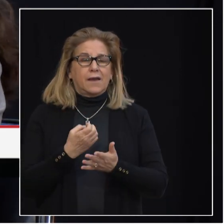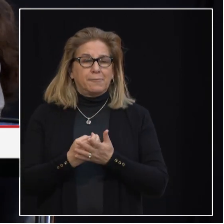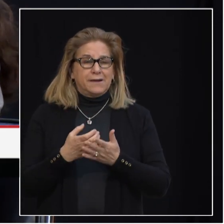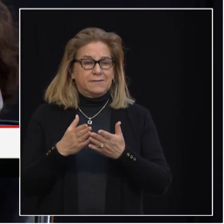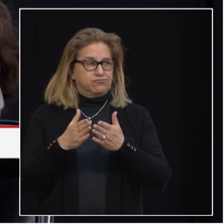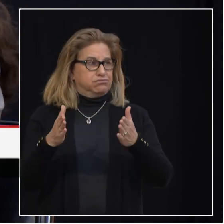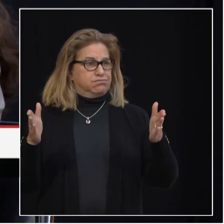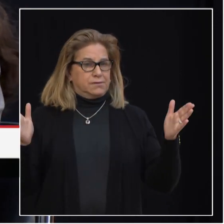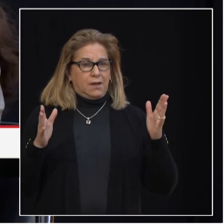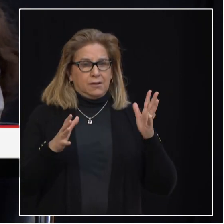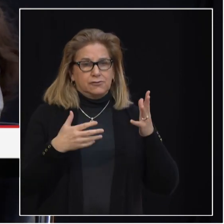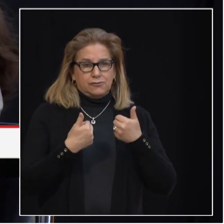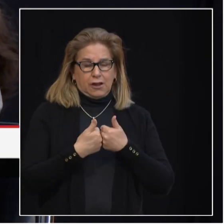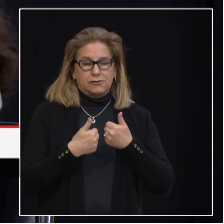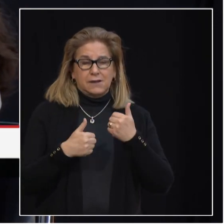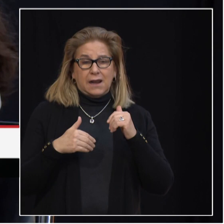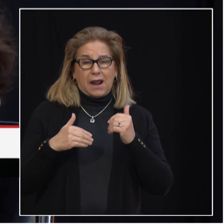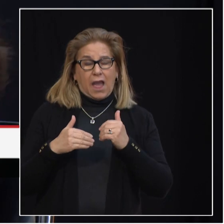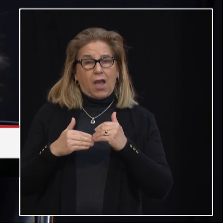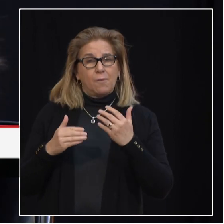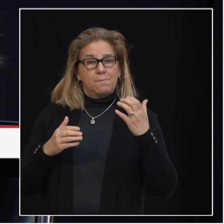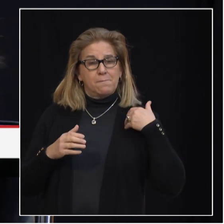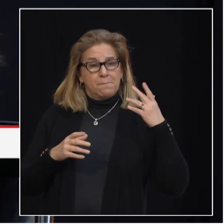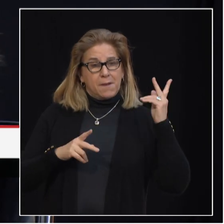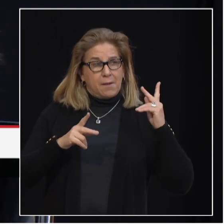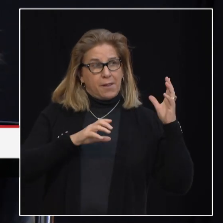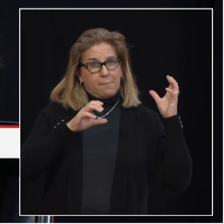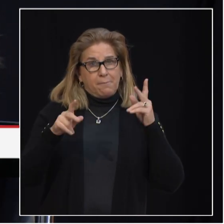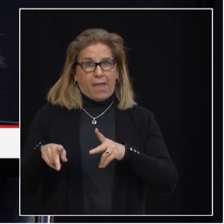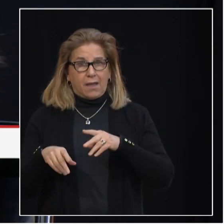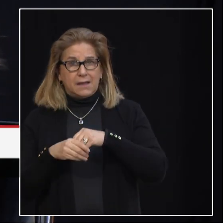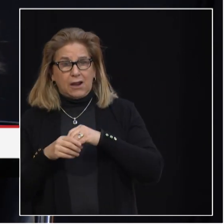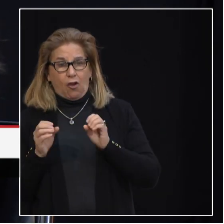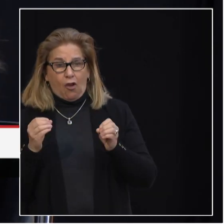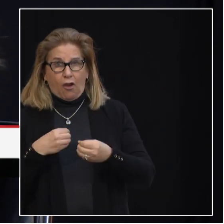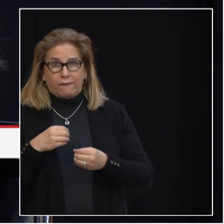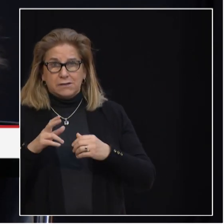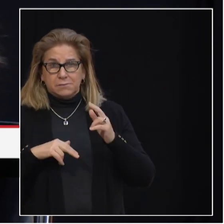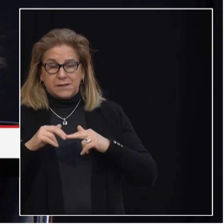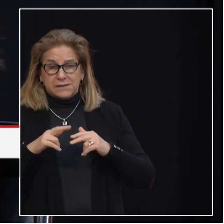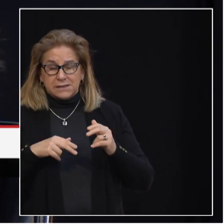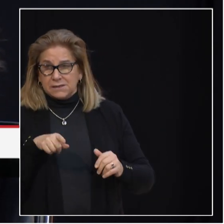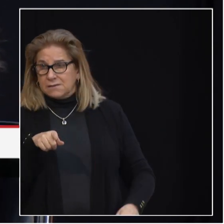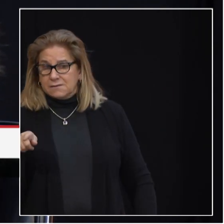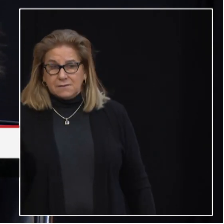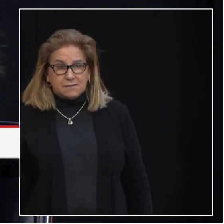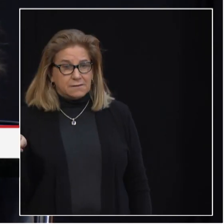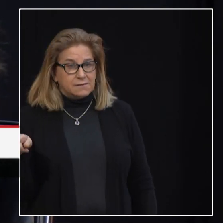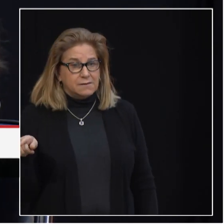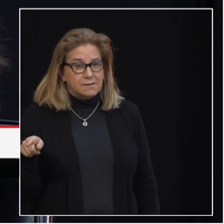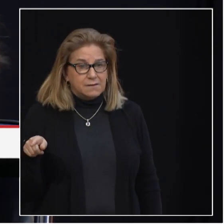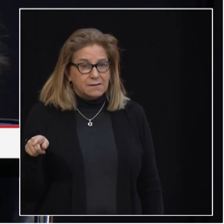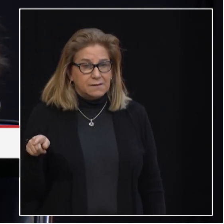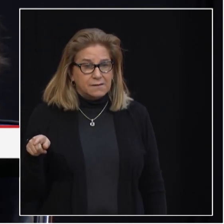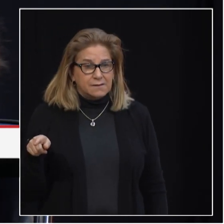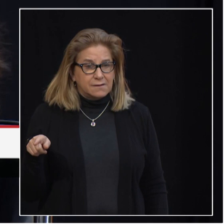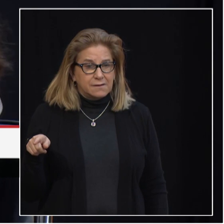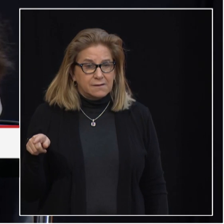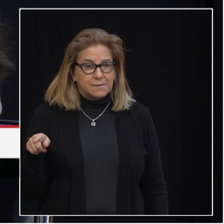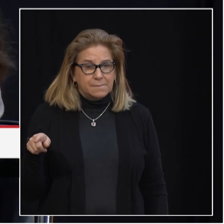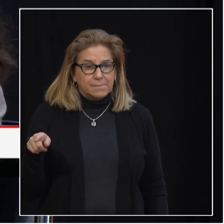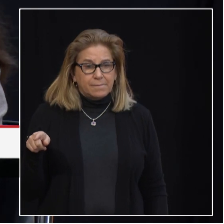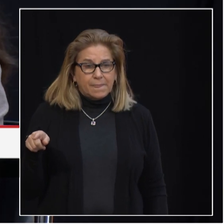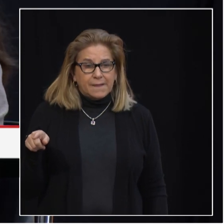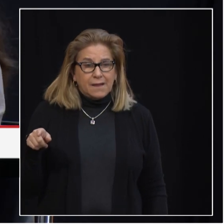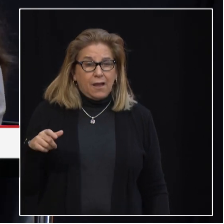trends. And the flight to quality also presents the opportunity for tenants to downsize. So we're seeing a lot of space